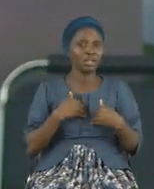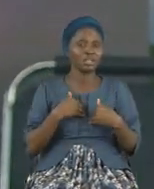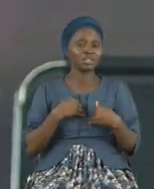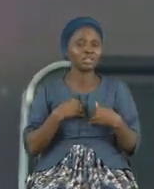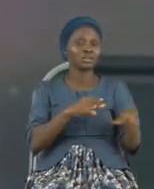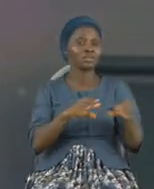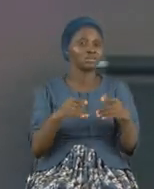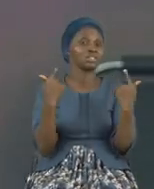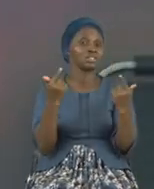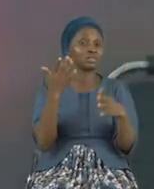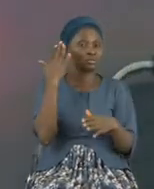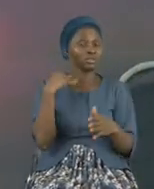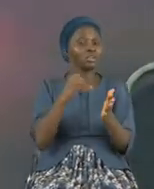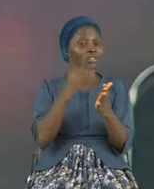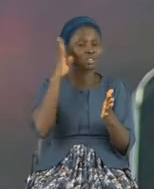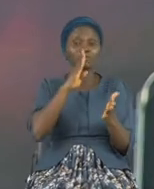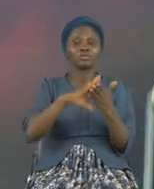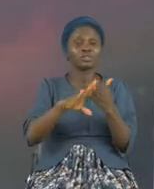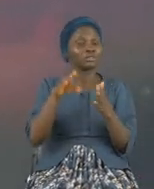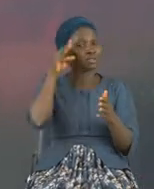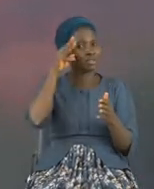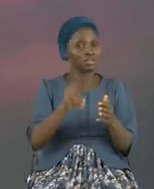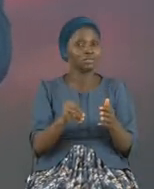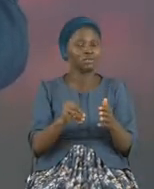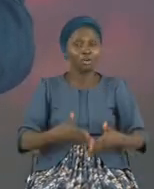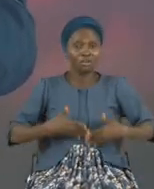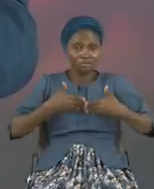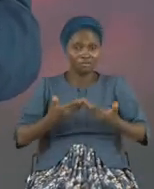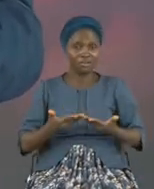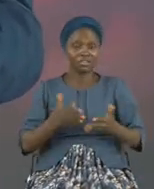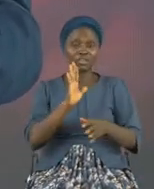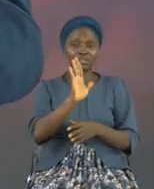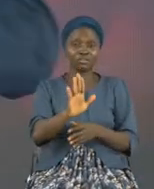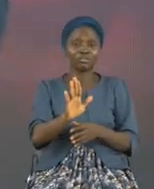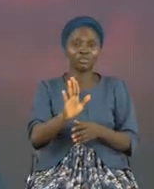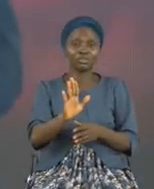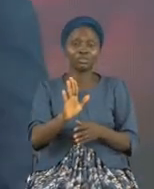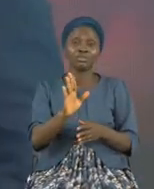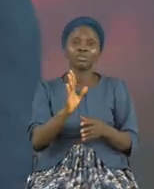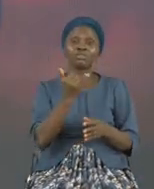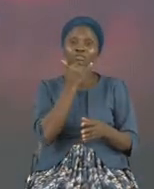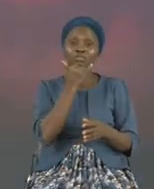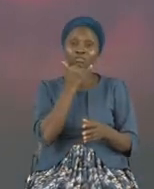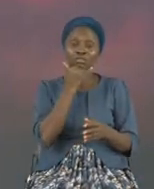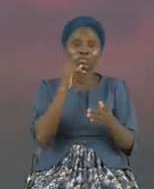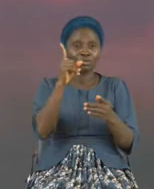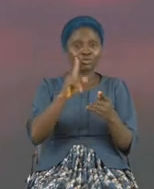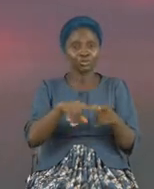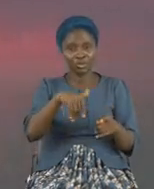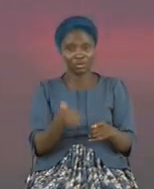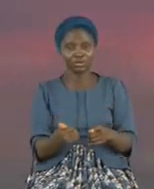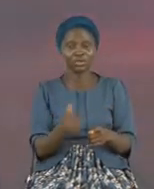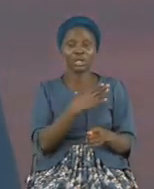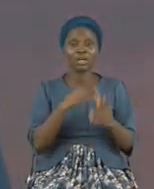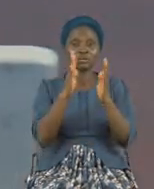forgiven him. Confess your faults one to another, and pray for one another, that she may be healed. The effectual